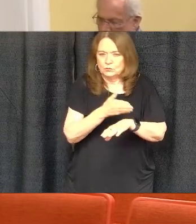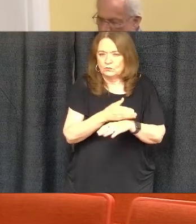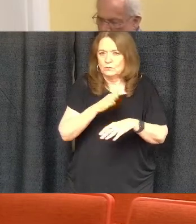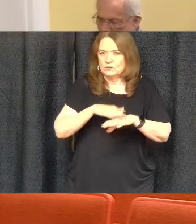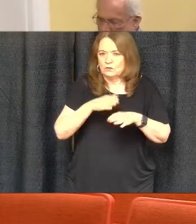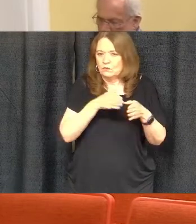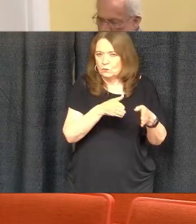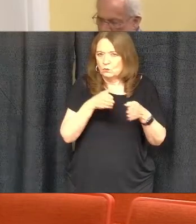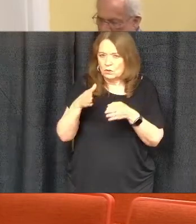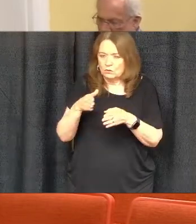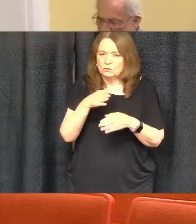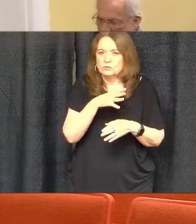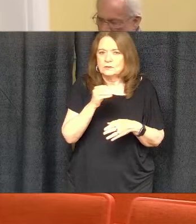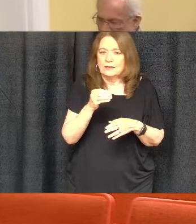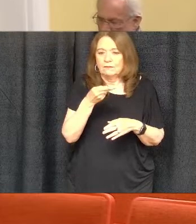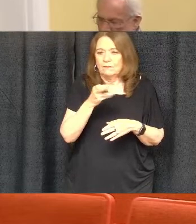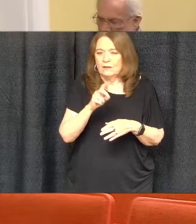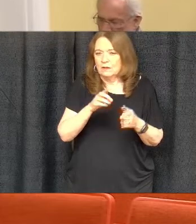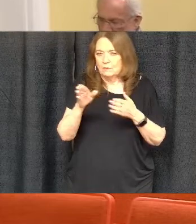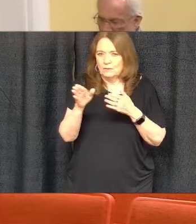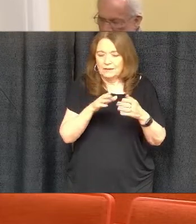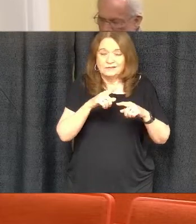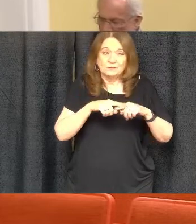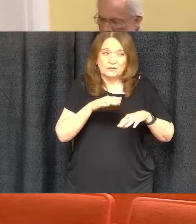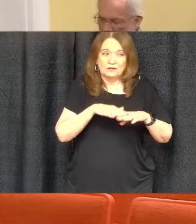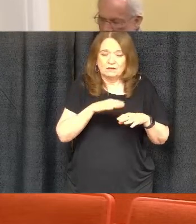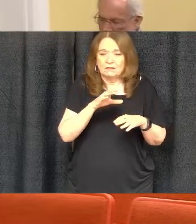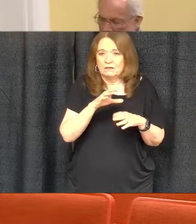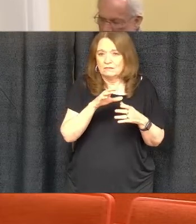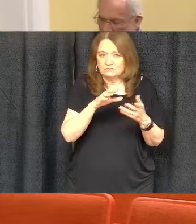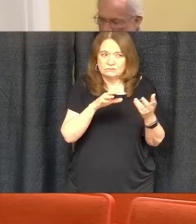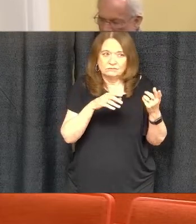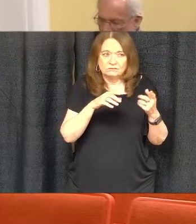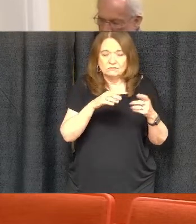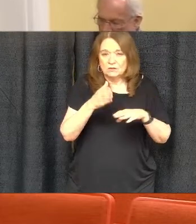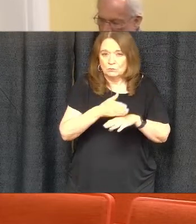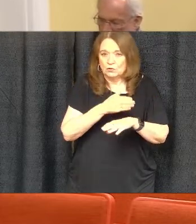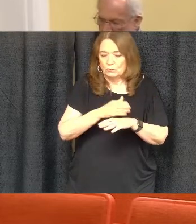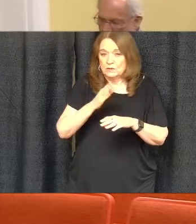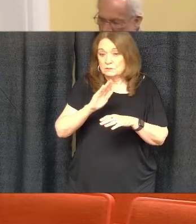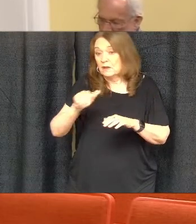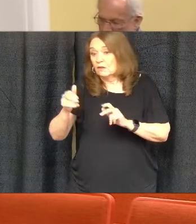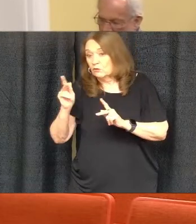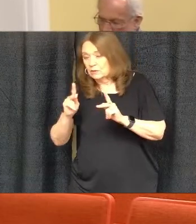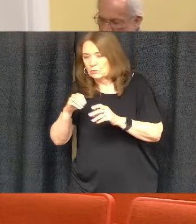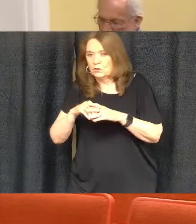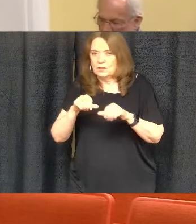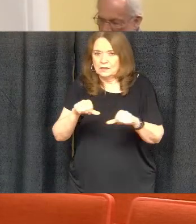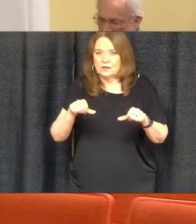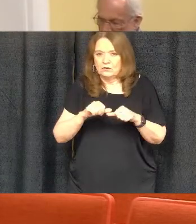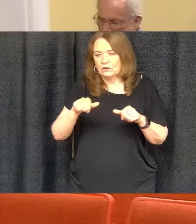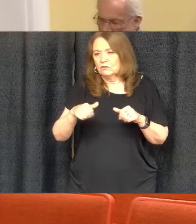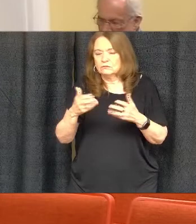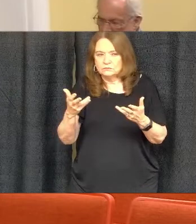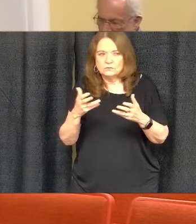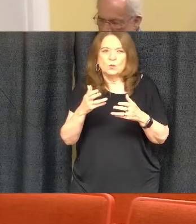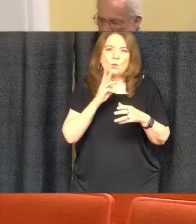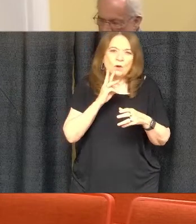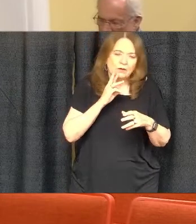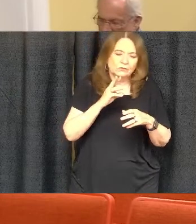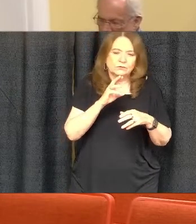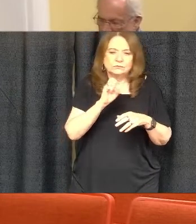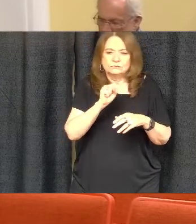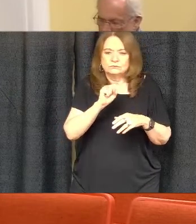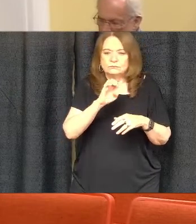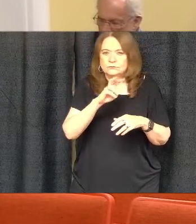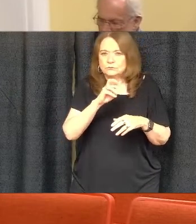at final PUD plan depending on the status of improvements by others in the area. And then existing water, sewer, and system upgrades will be